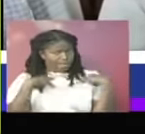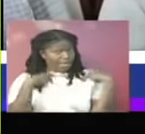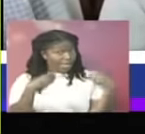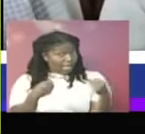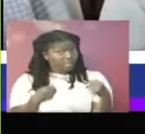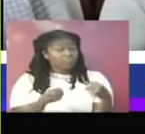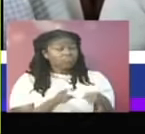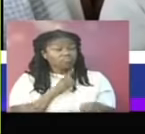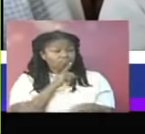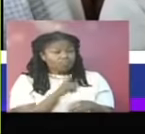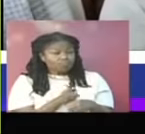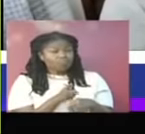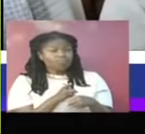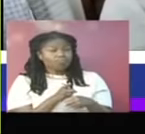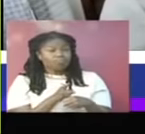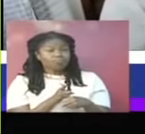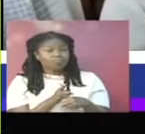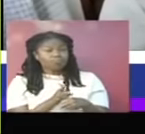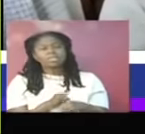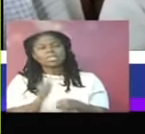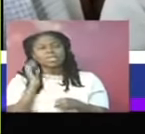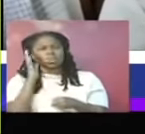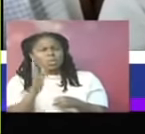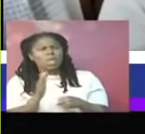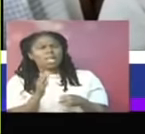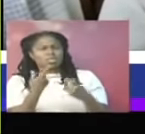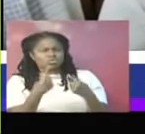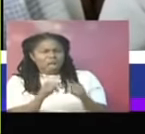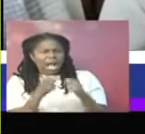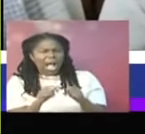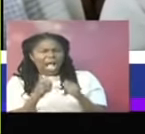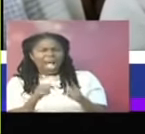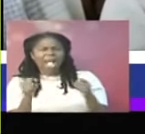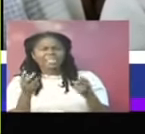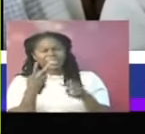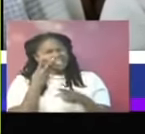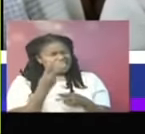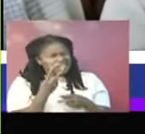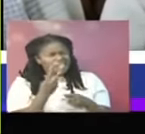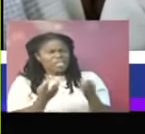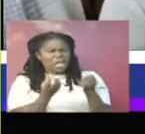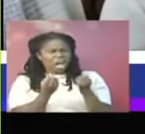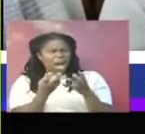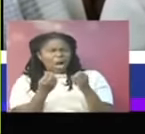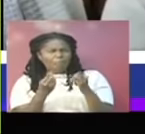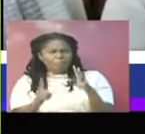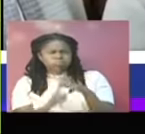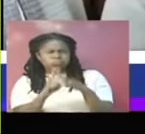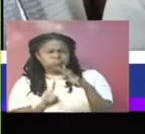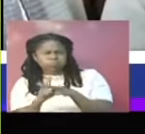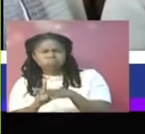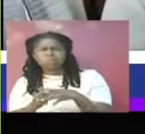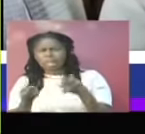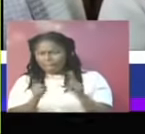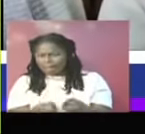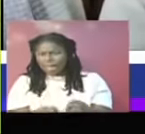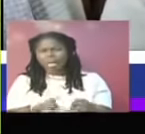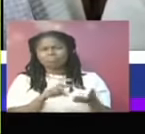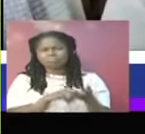place so that we can track the number of breakthrough cases that we would be seeing, and how soon could we see that if that is the